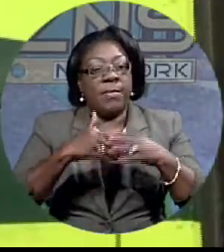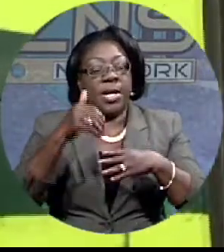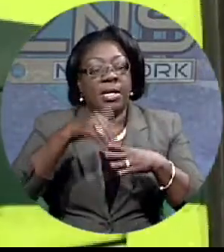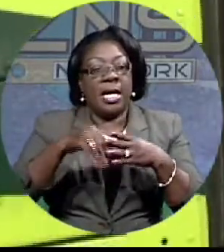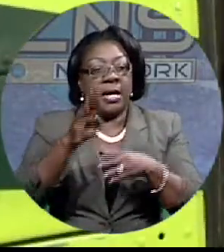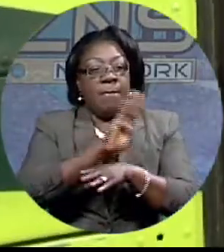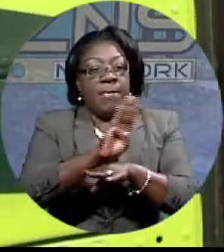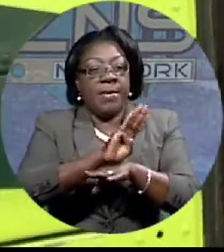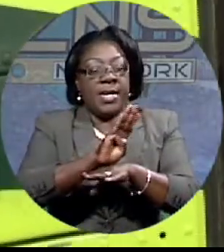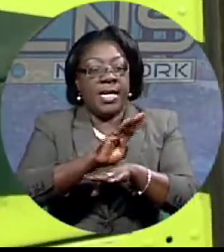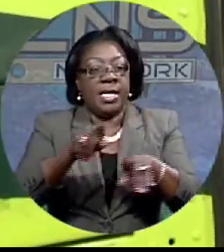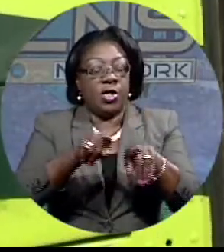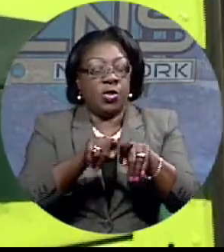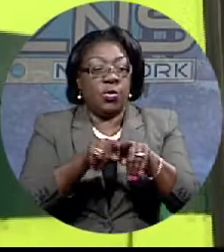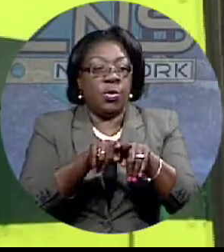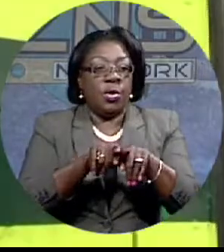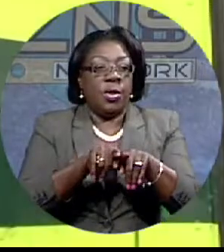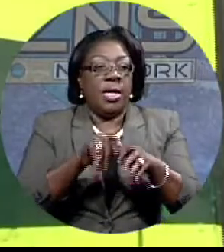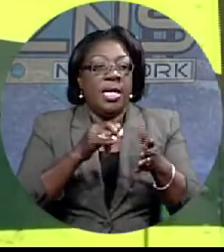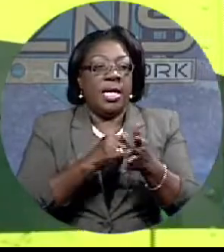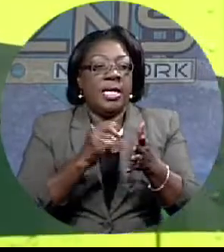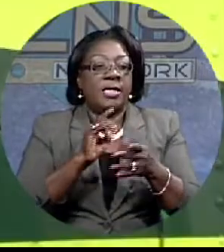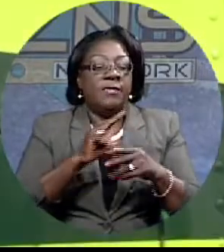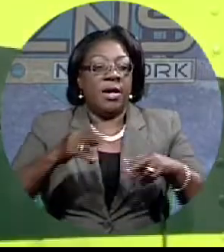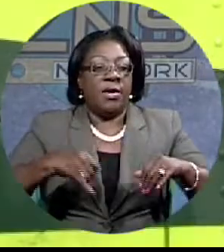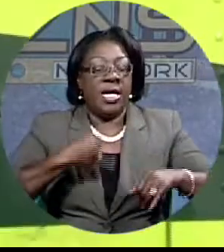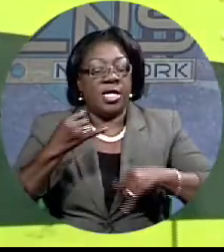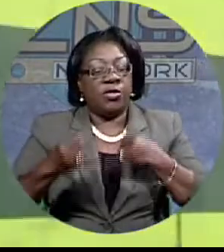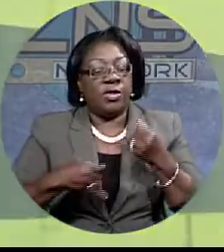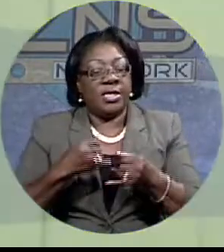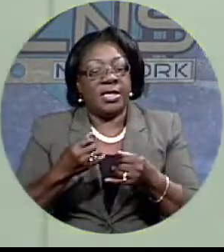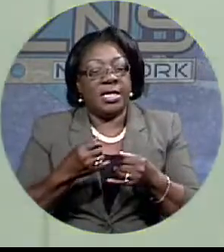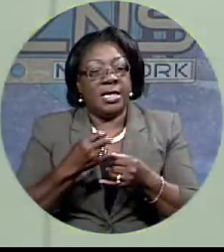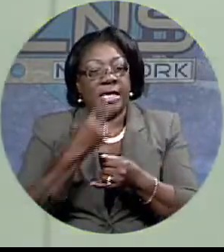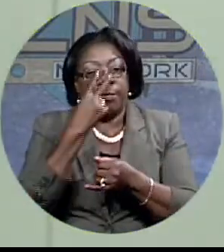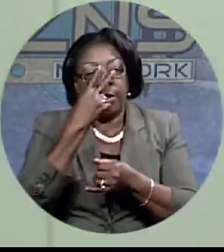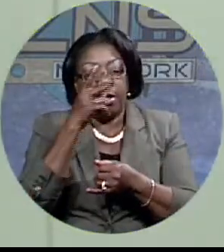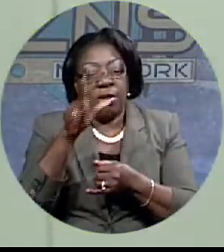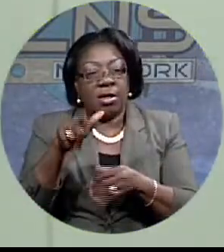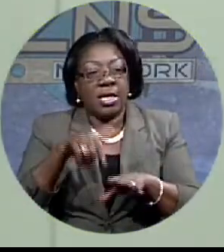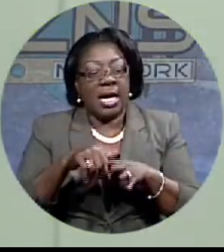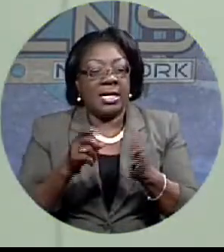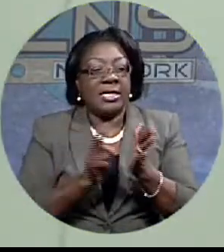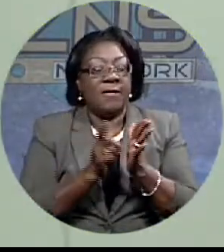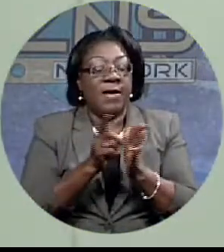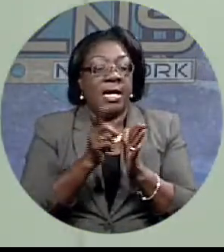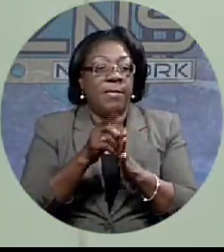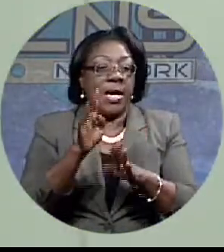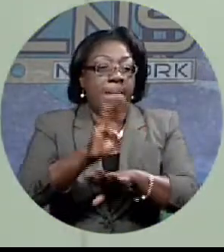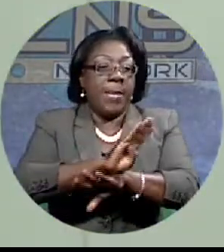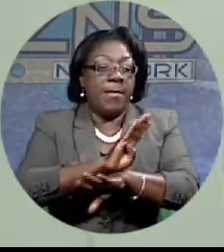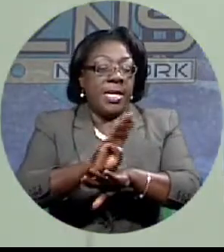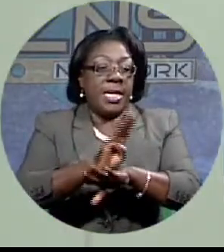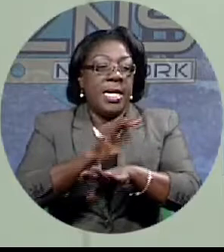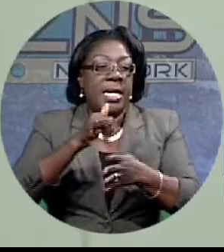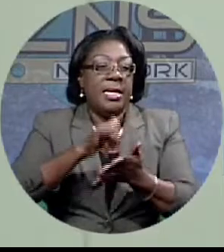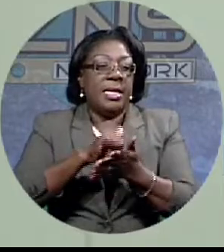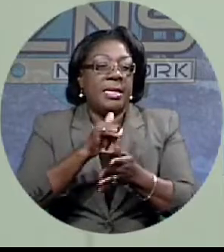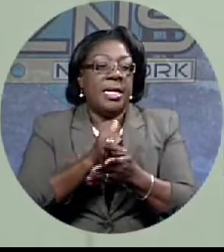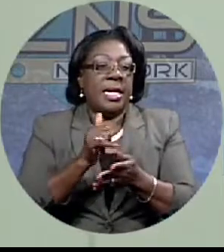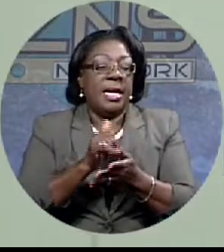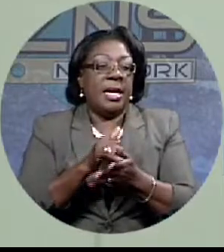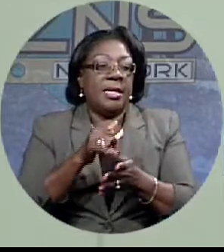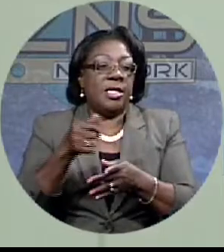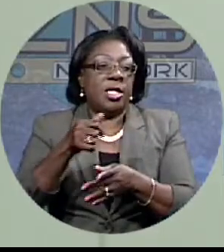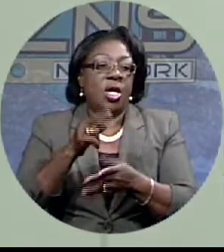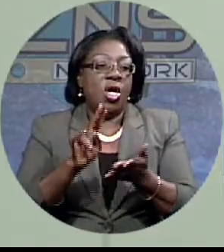It's very interesting that as we look at developing Bimini, that they are the University of